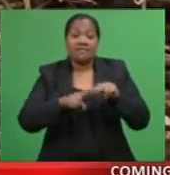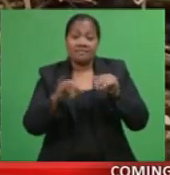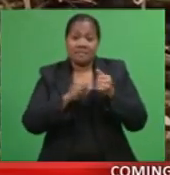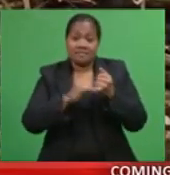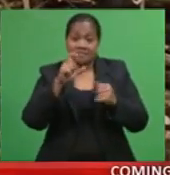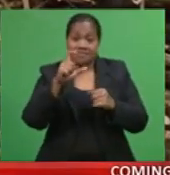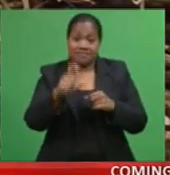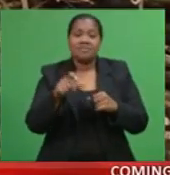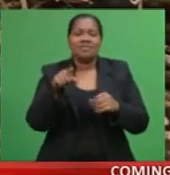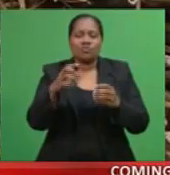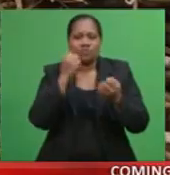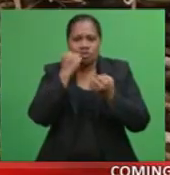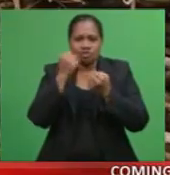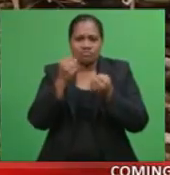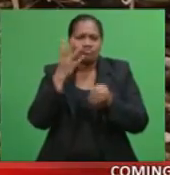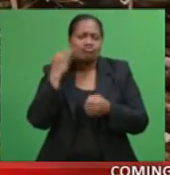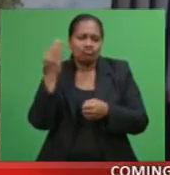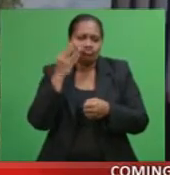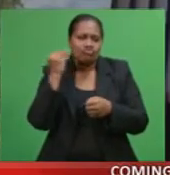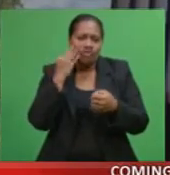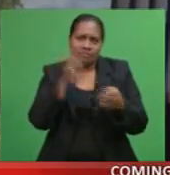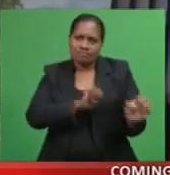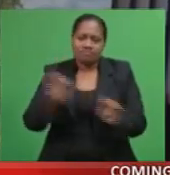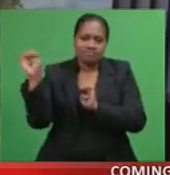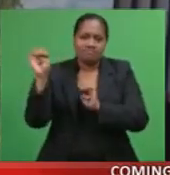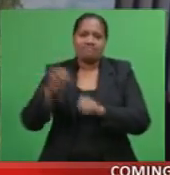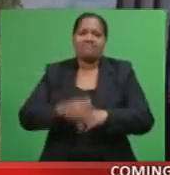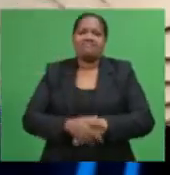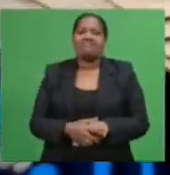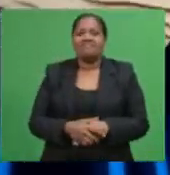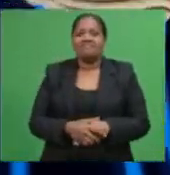hopeful with sugar export earnings. Stay with us.